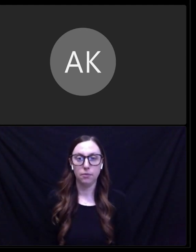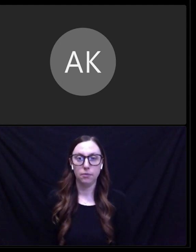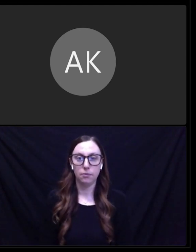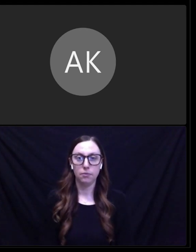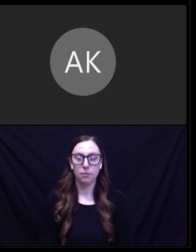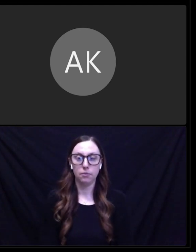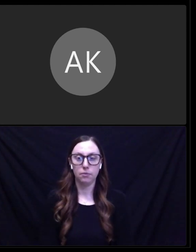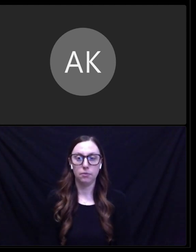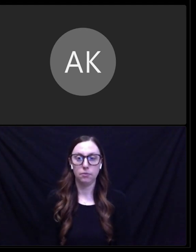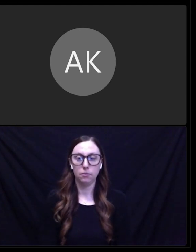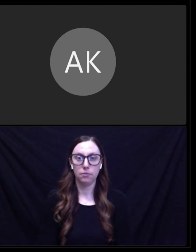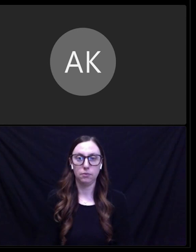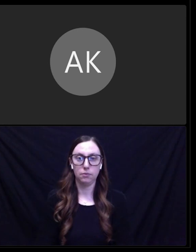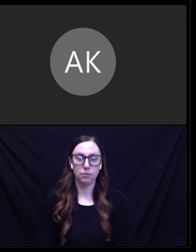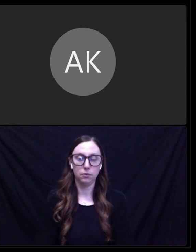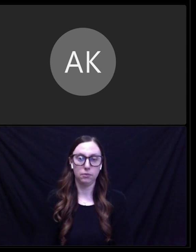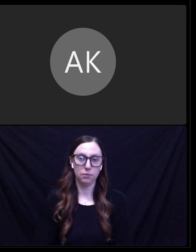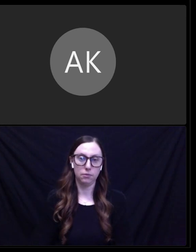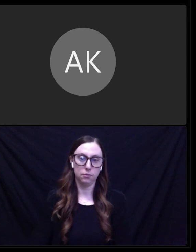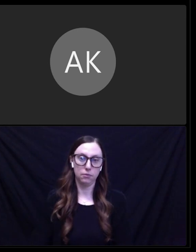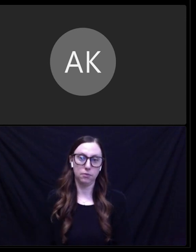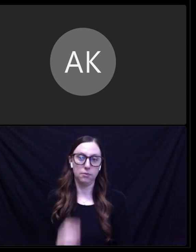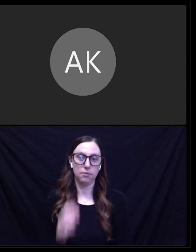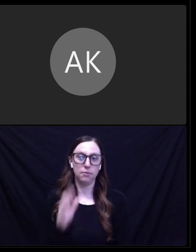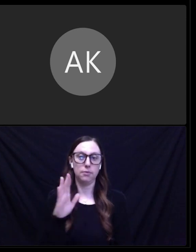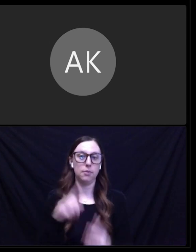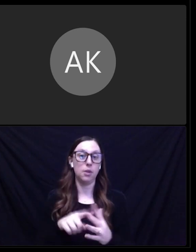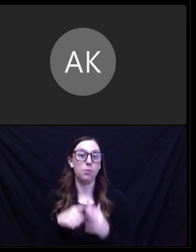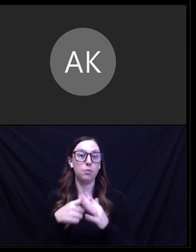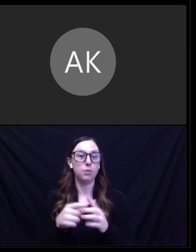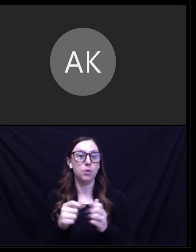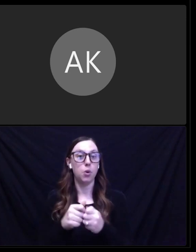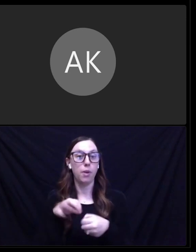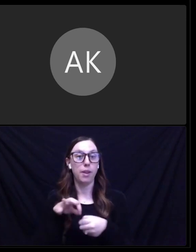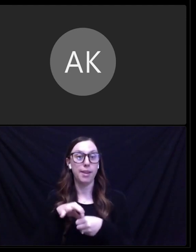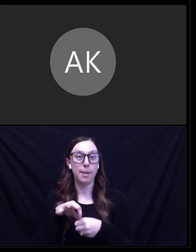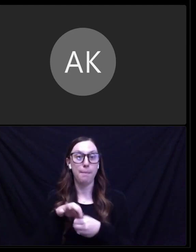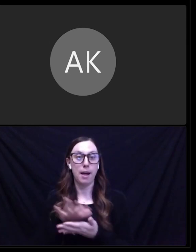And we are going to start with our ballot.